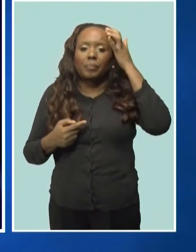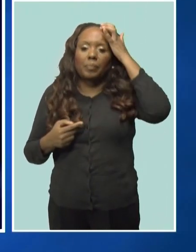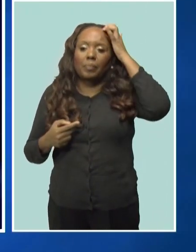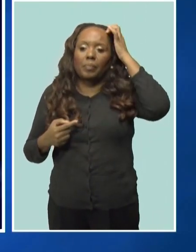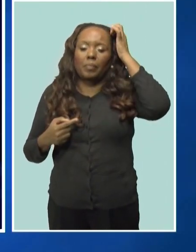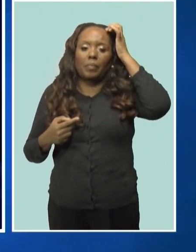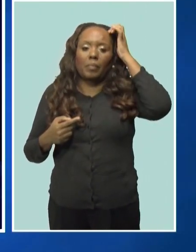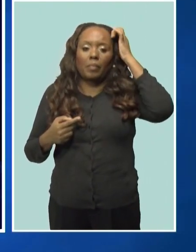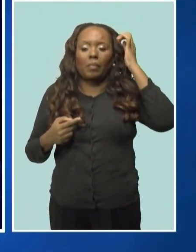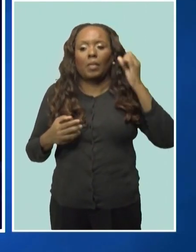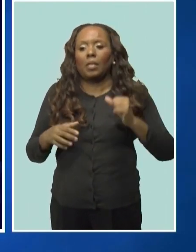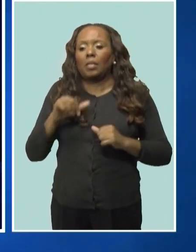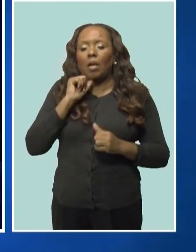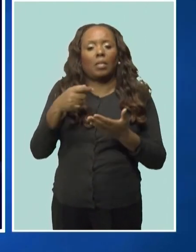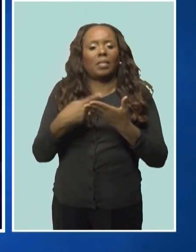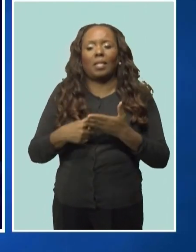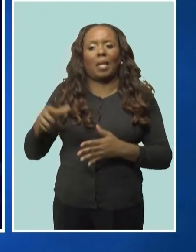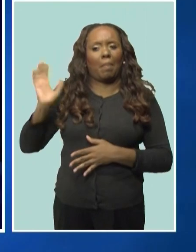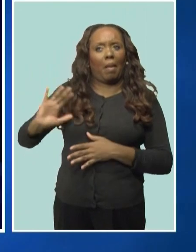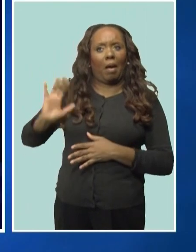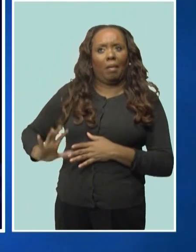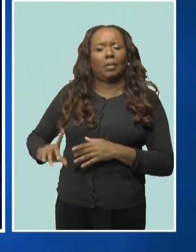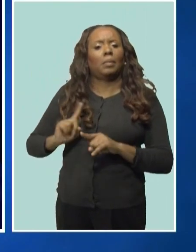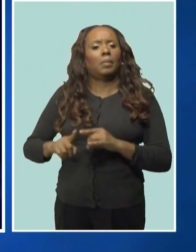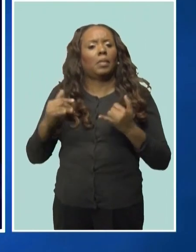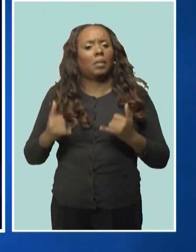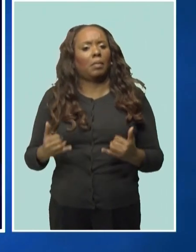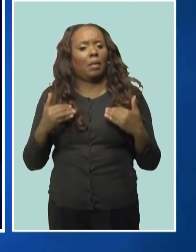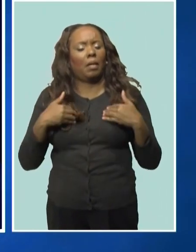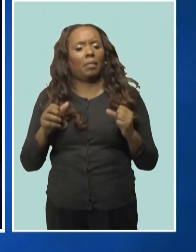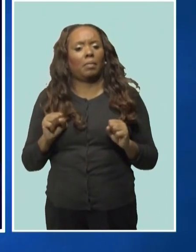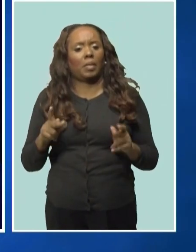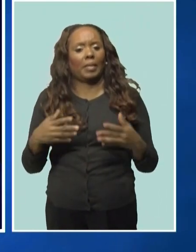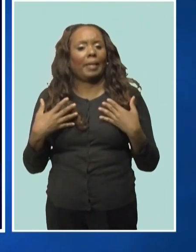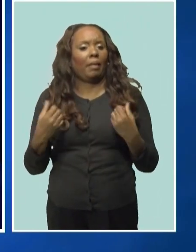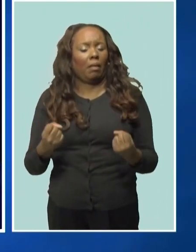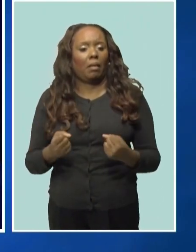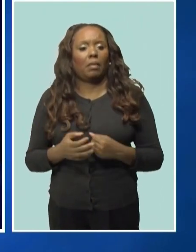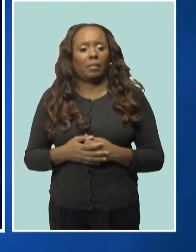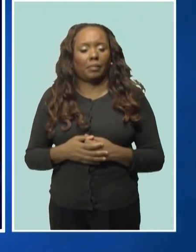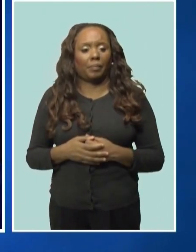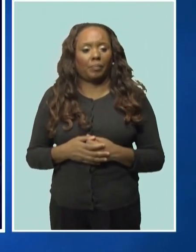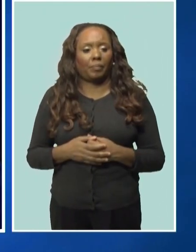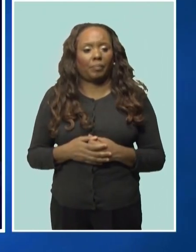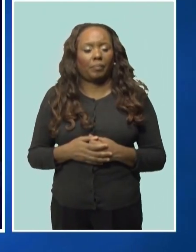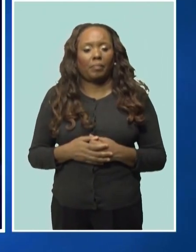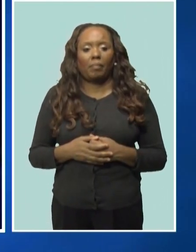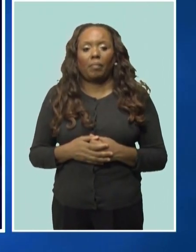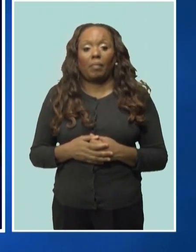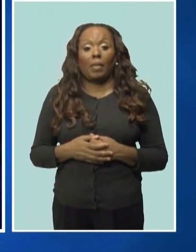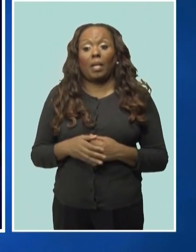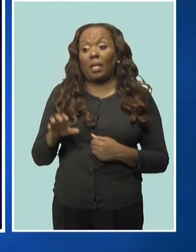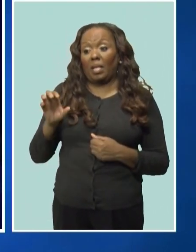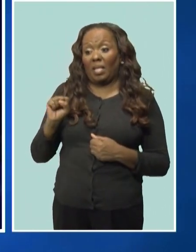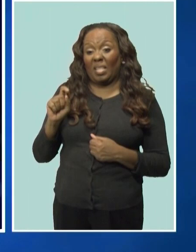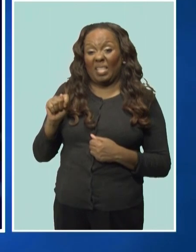what has happened in the past and gives them an opportunity to heal. There was no walking back what Blackett said, and I think that against that